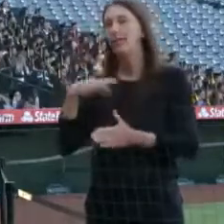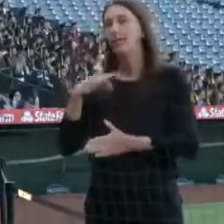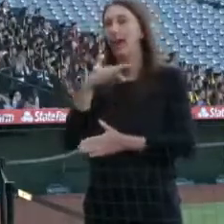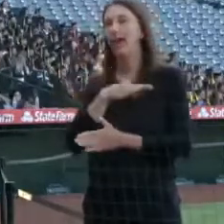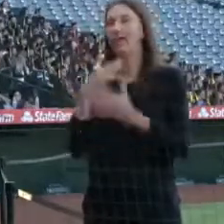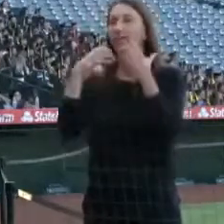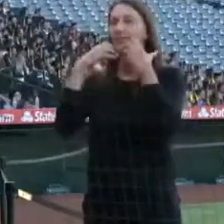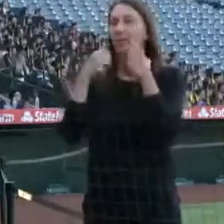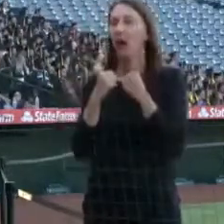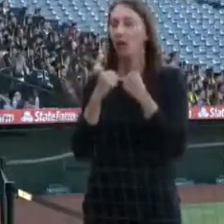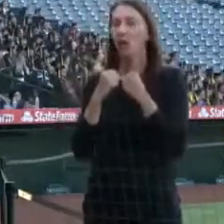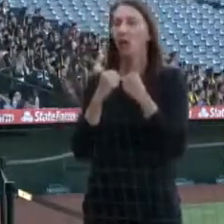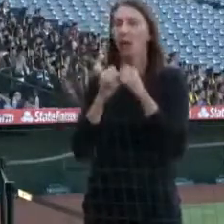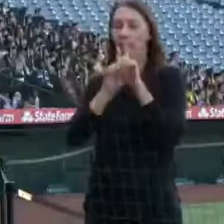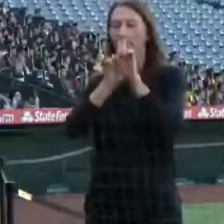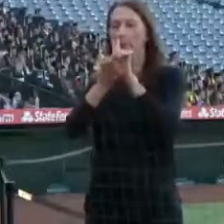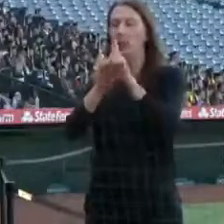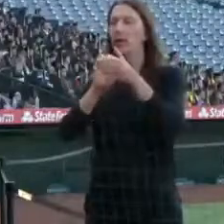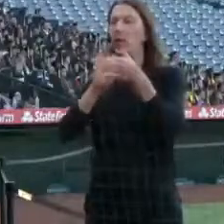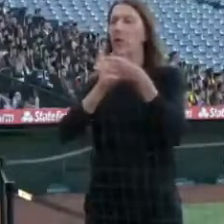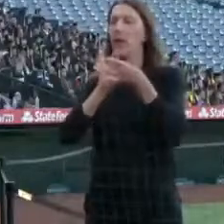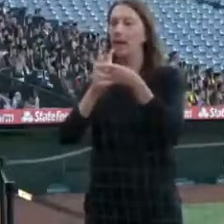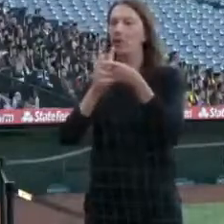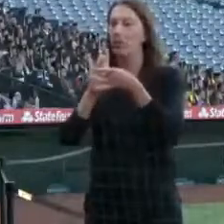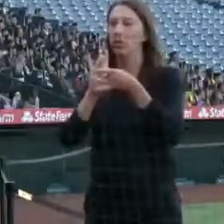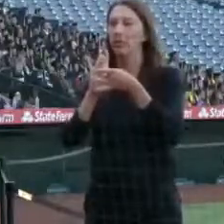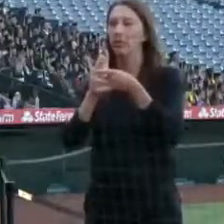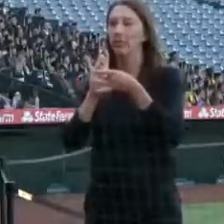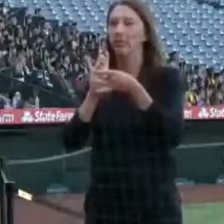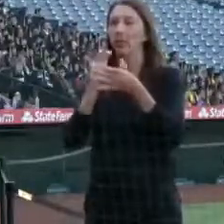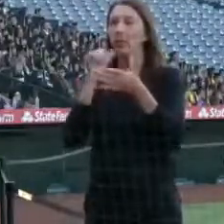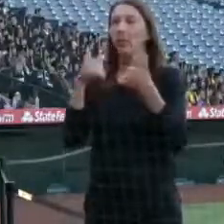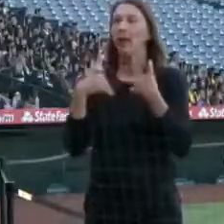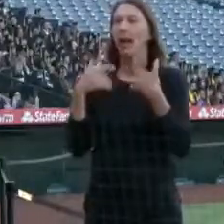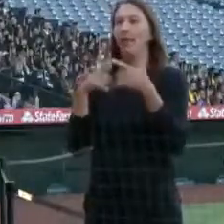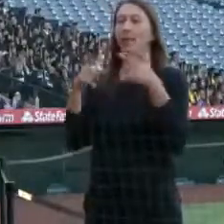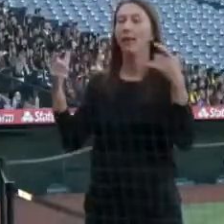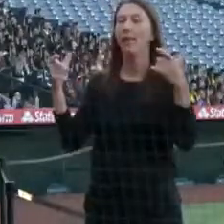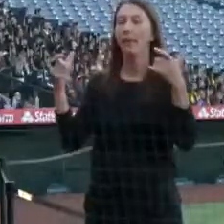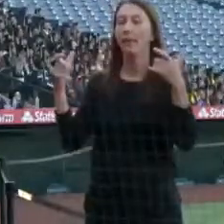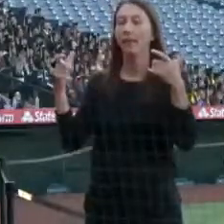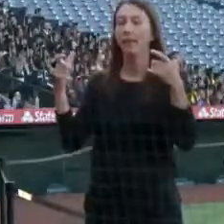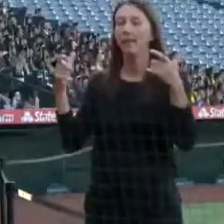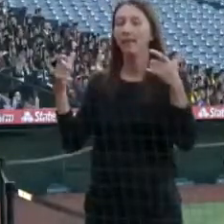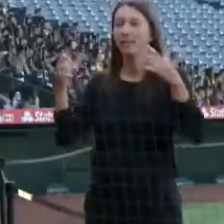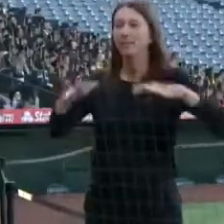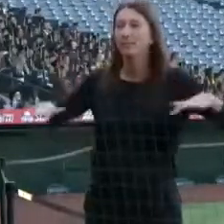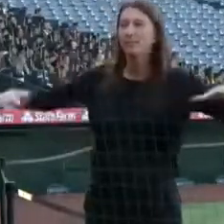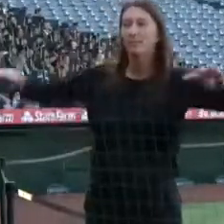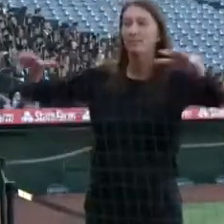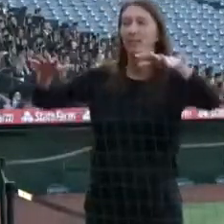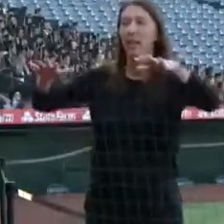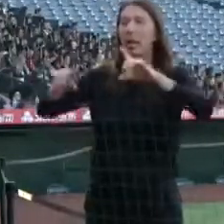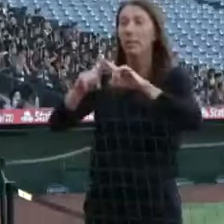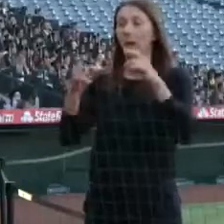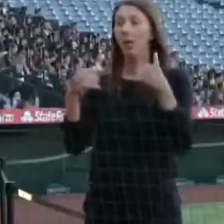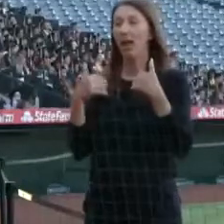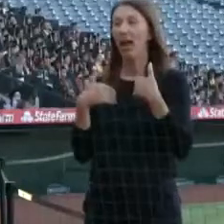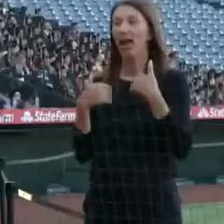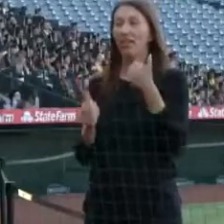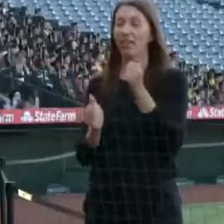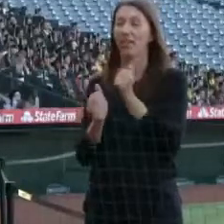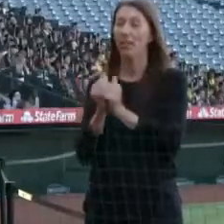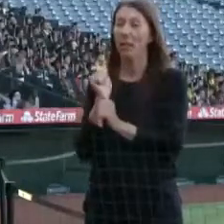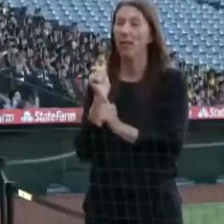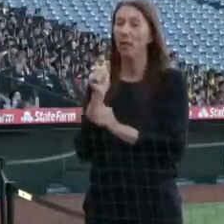close mentoring relationships. We don't have the biggest physical space among CSU campuses, but we do have the most platinum